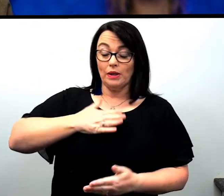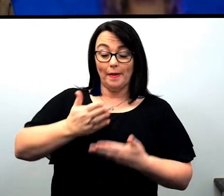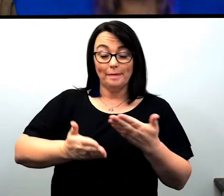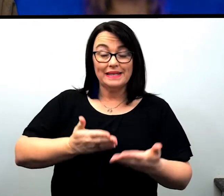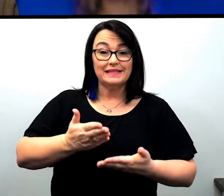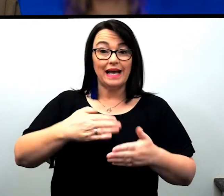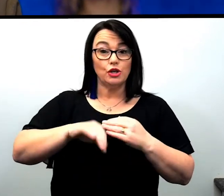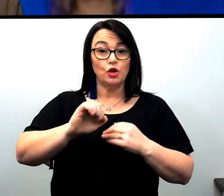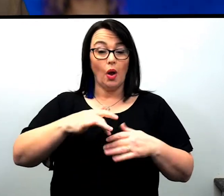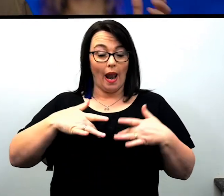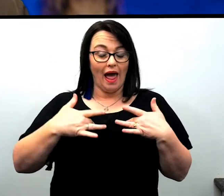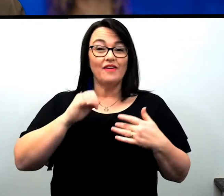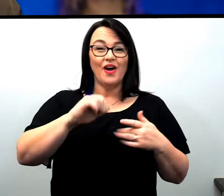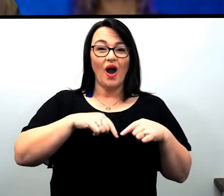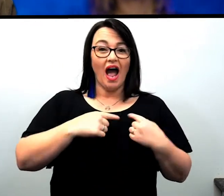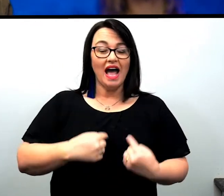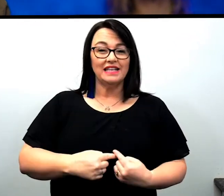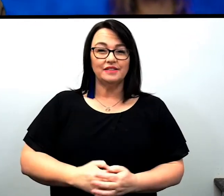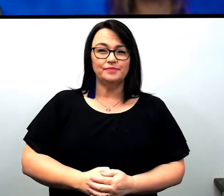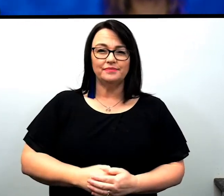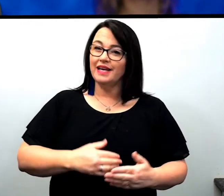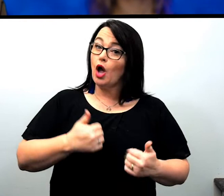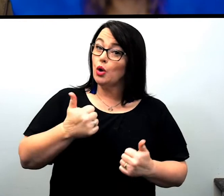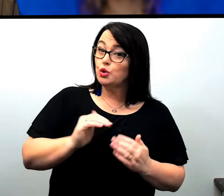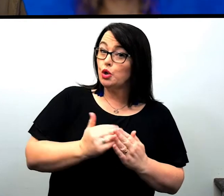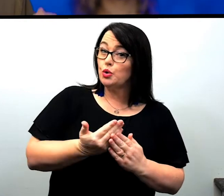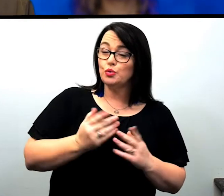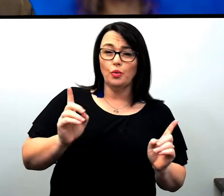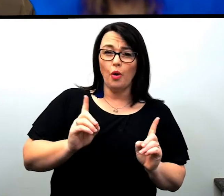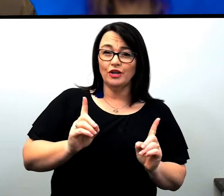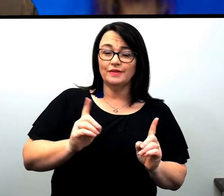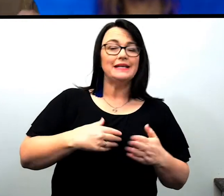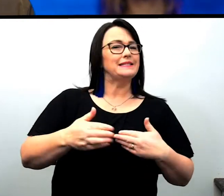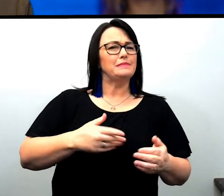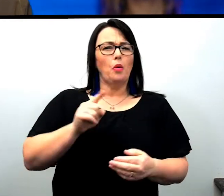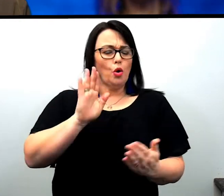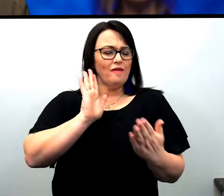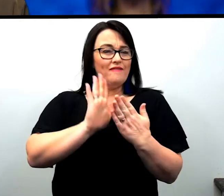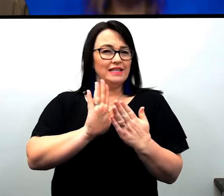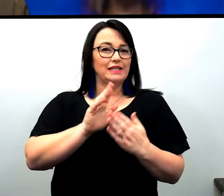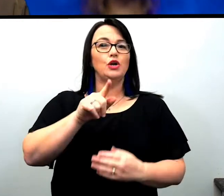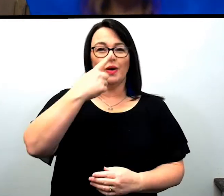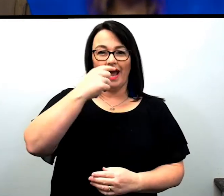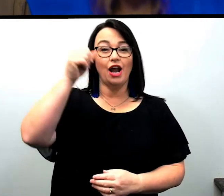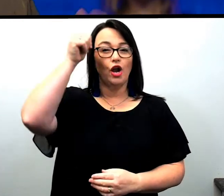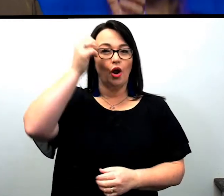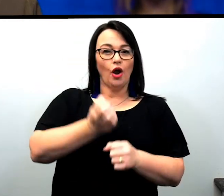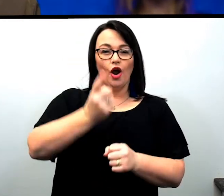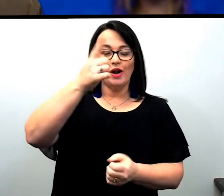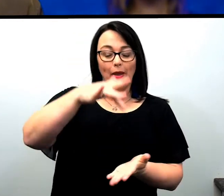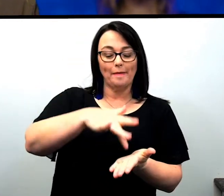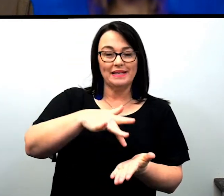heart. Here's the good news. It doesn't matter what you're facing. You can know God in the middle of your circumstance. And